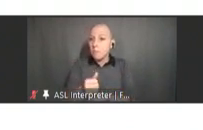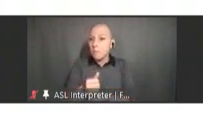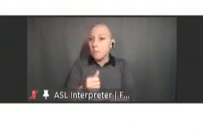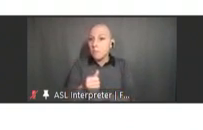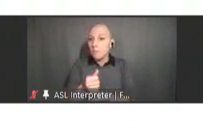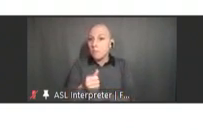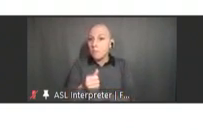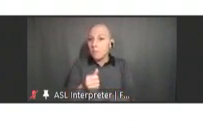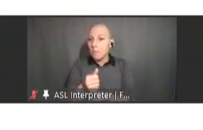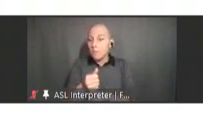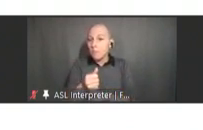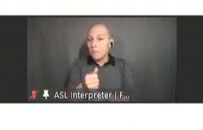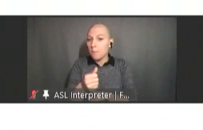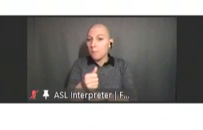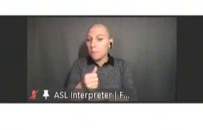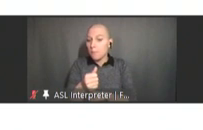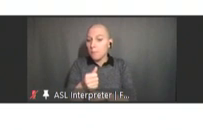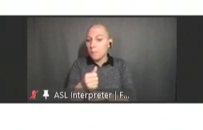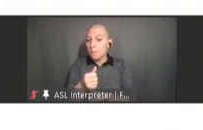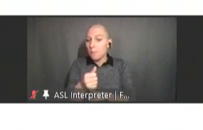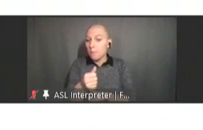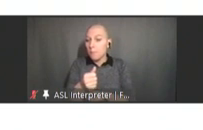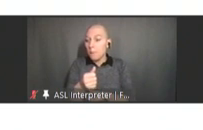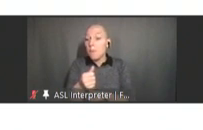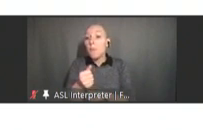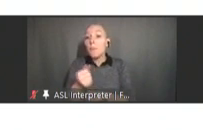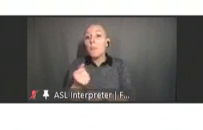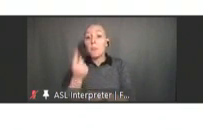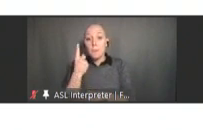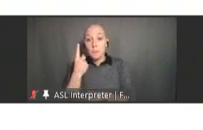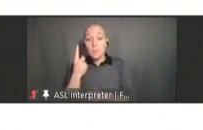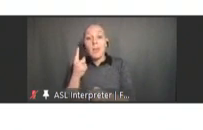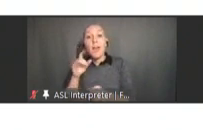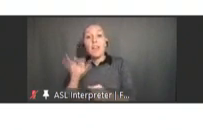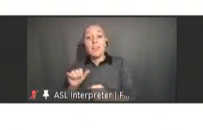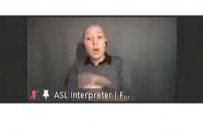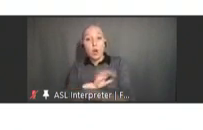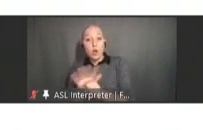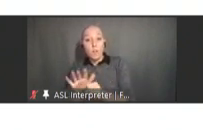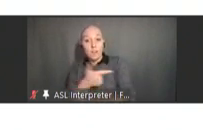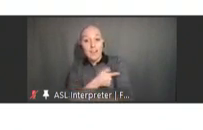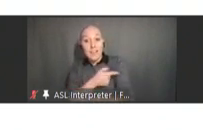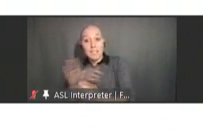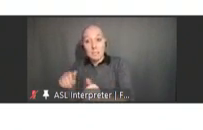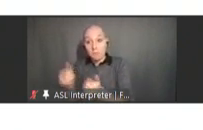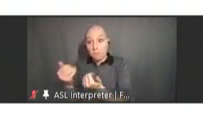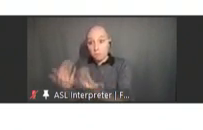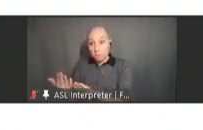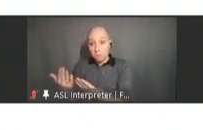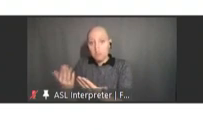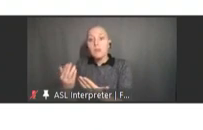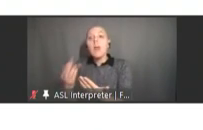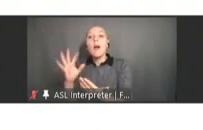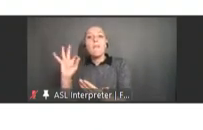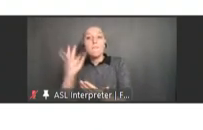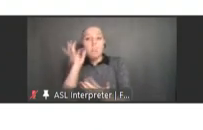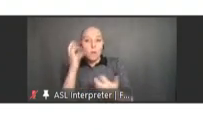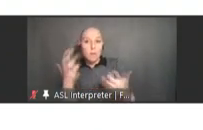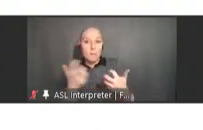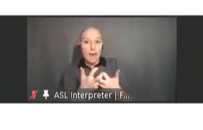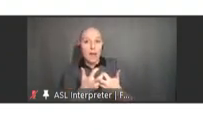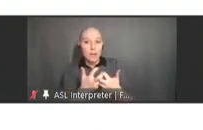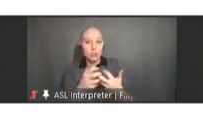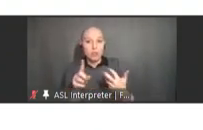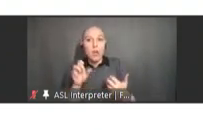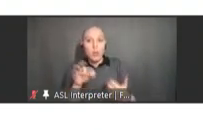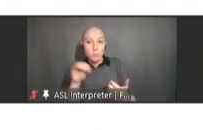To be COVID-19 vaccine administration, for which state expenditures can be federally matched at 100% federal